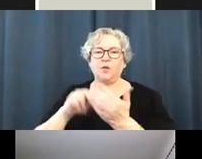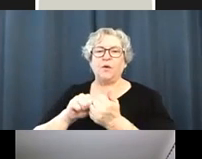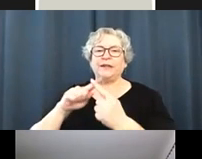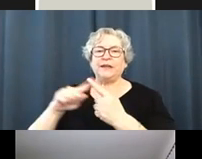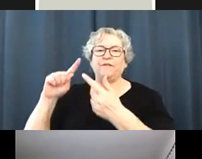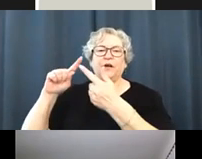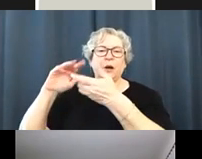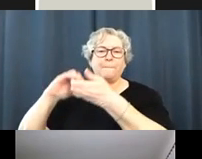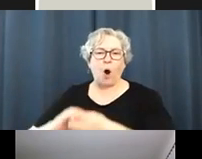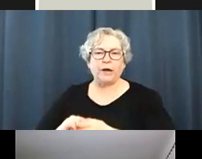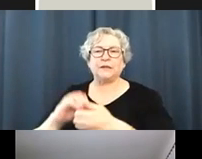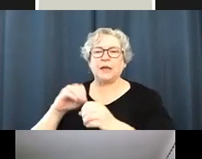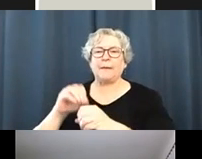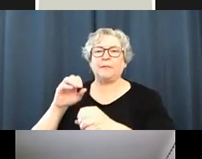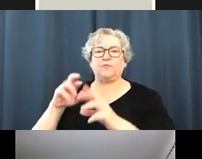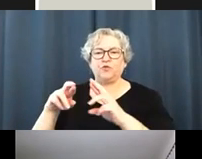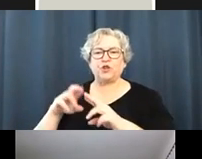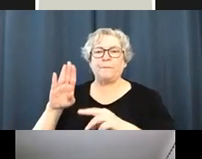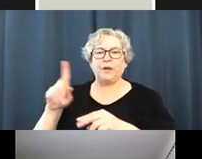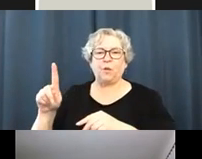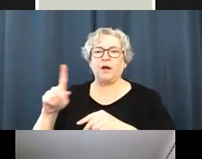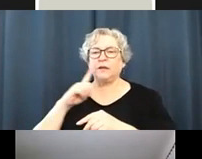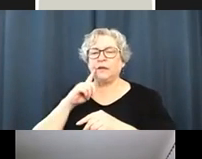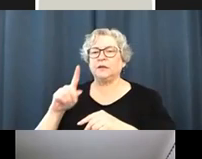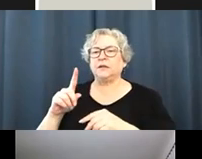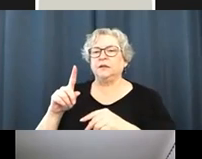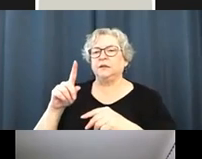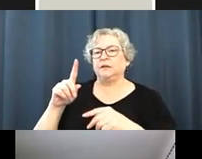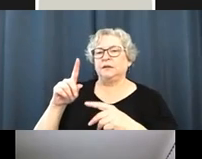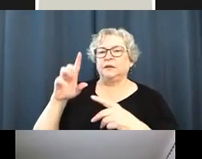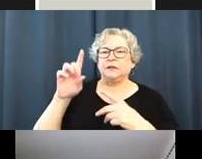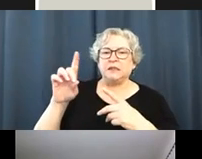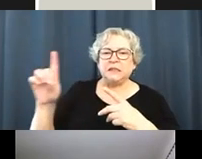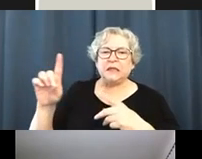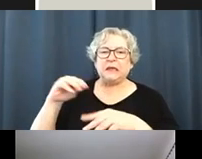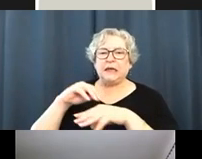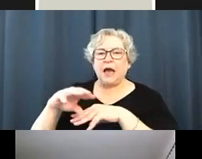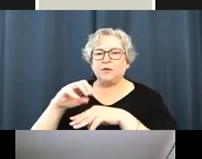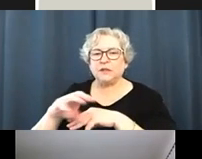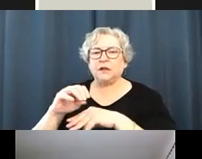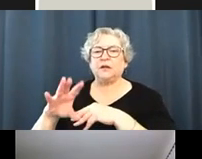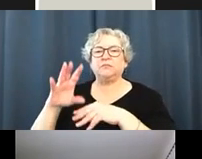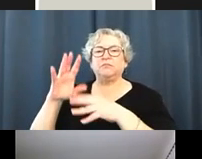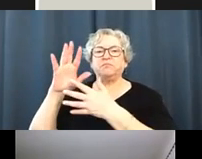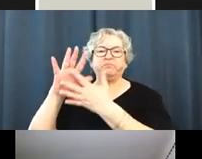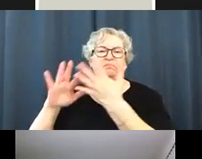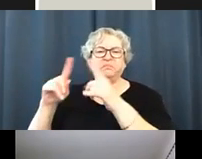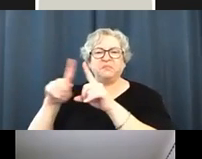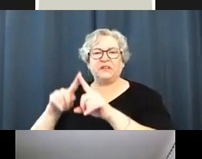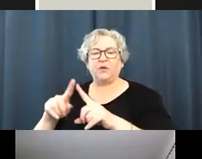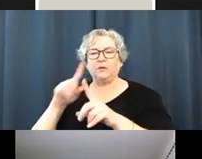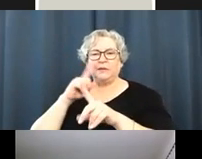our Region B1, some PTIs, some CPRCs, some DD Council folks, depending on which state we're working